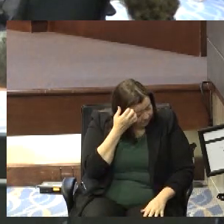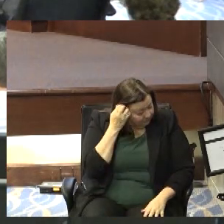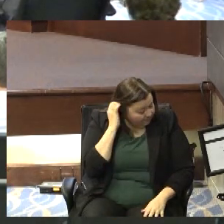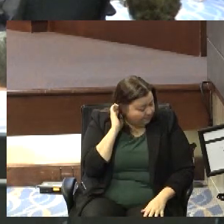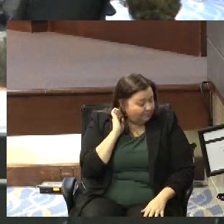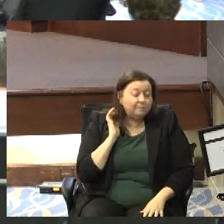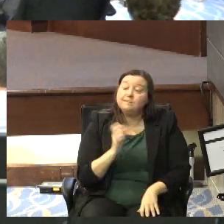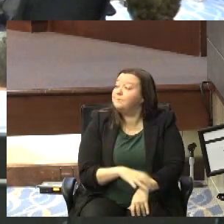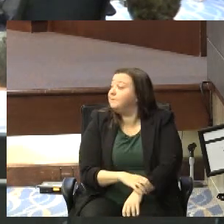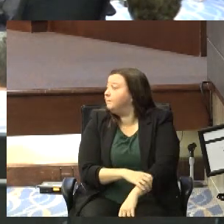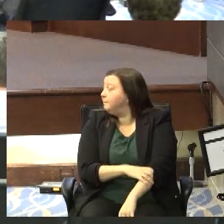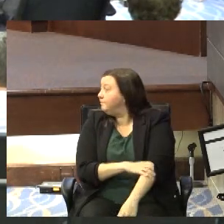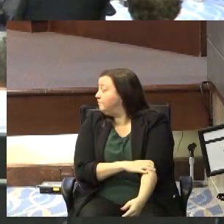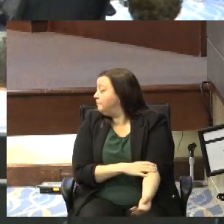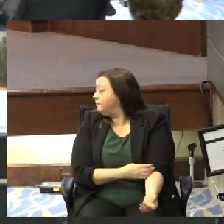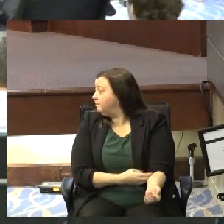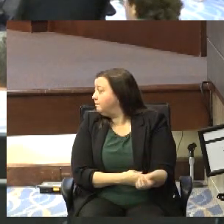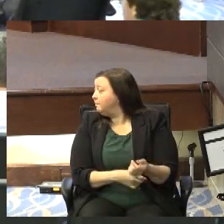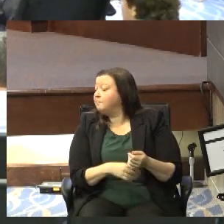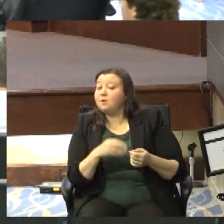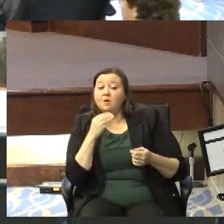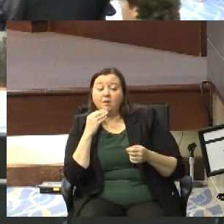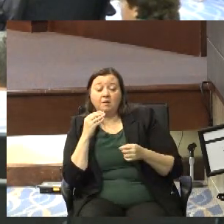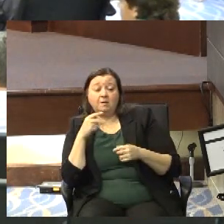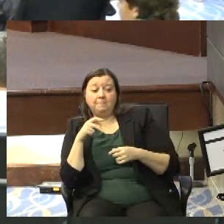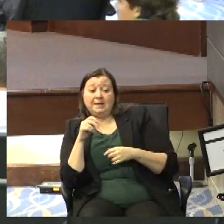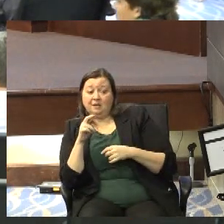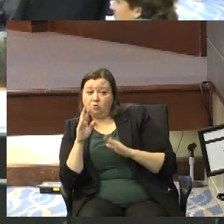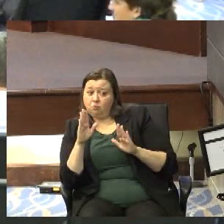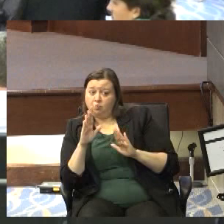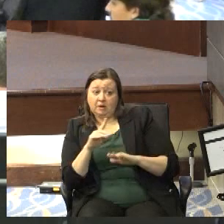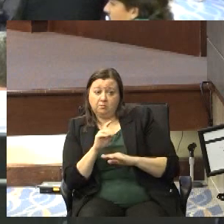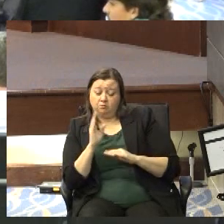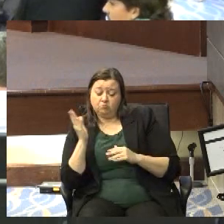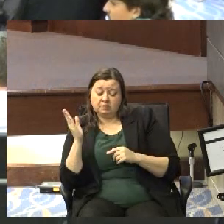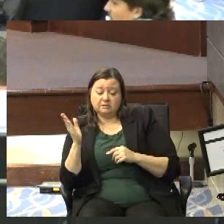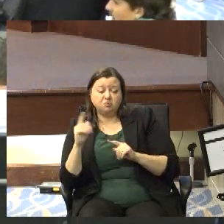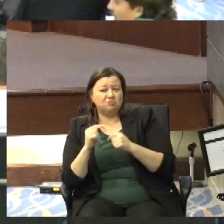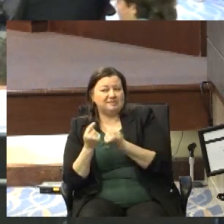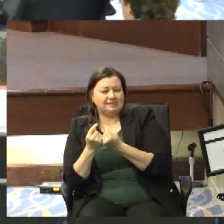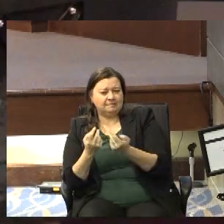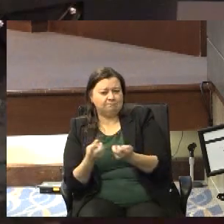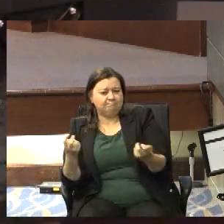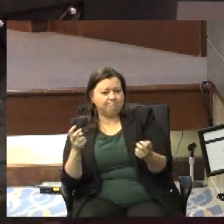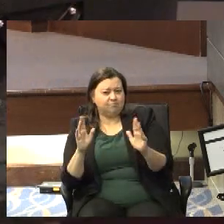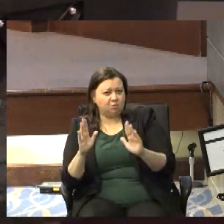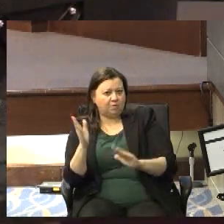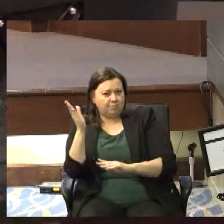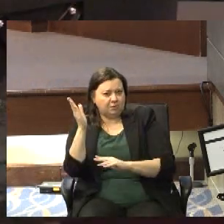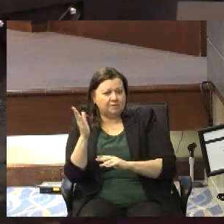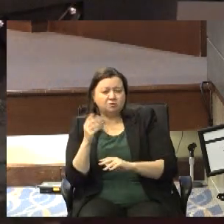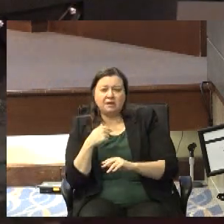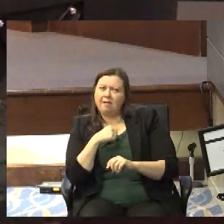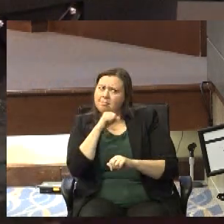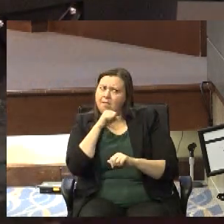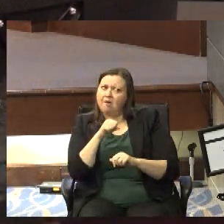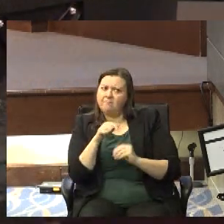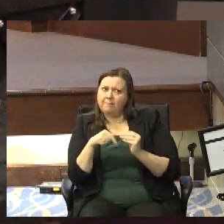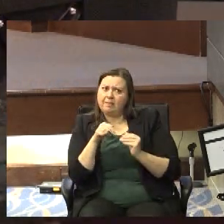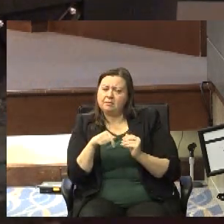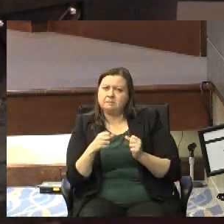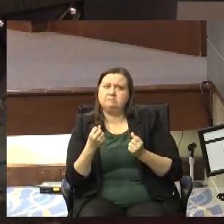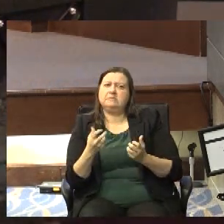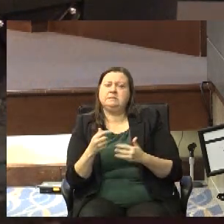Holmes here. Peter, that great presentation, and team, great presentation. Lot to love about this thing. I mean, this